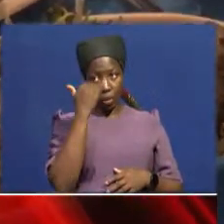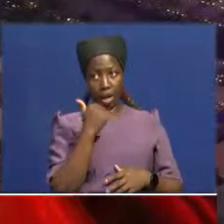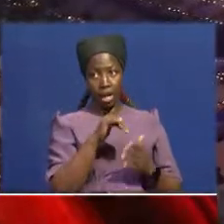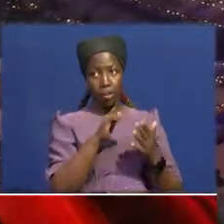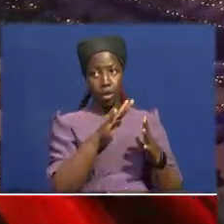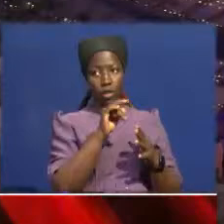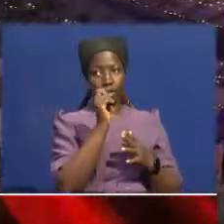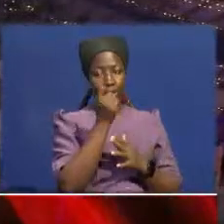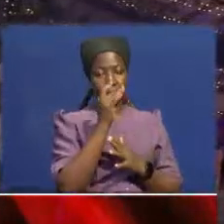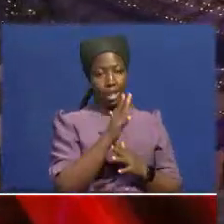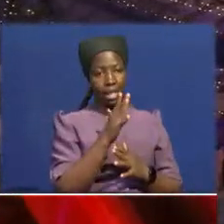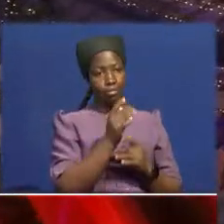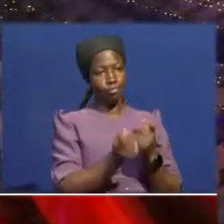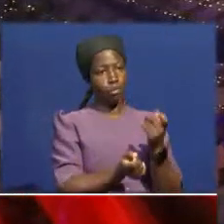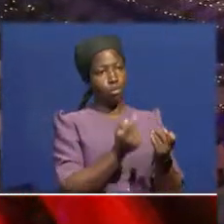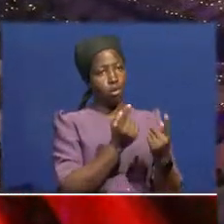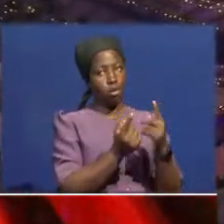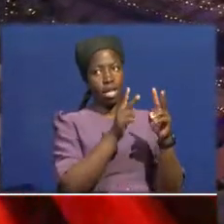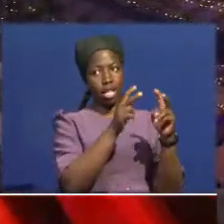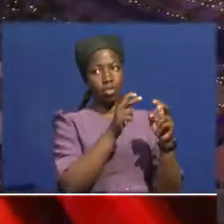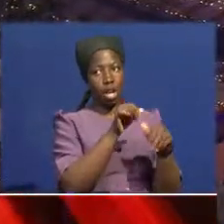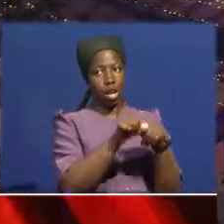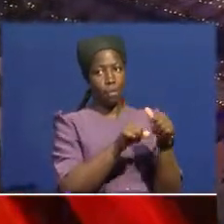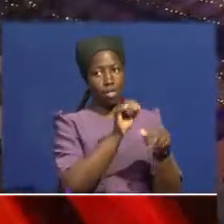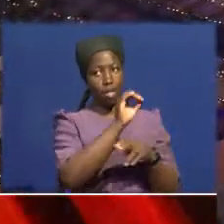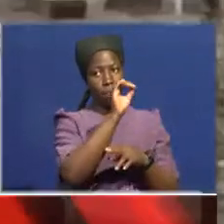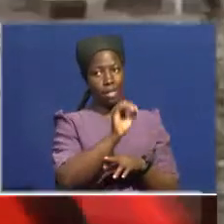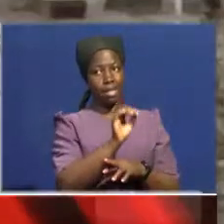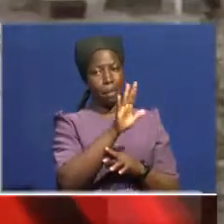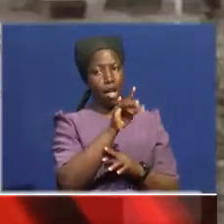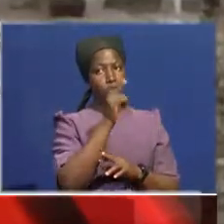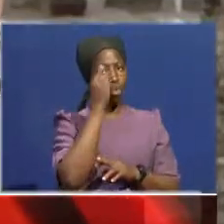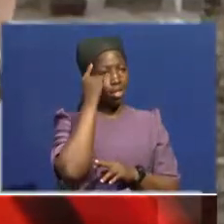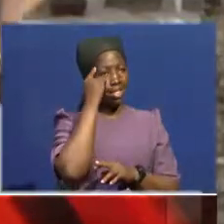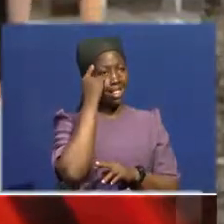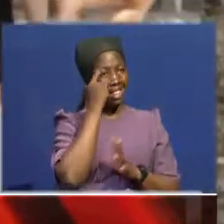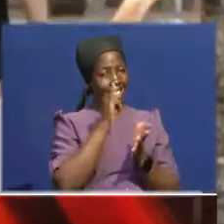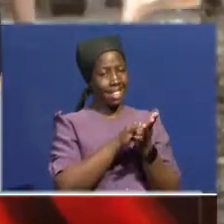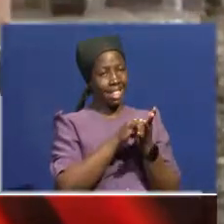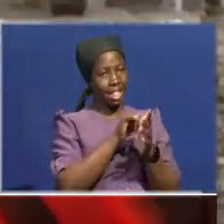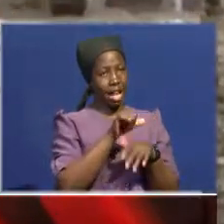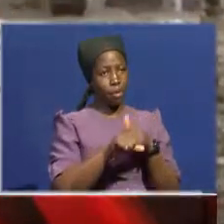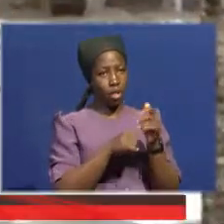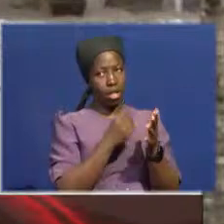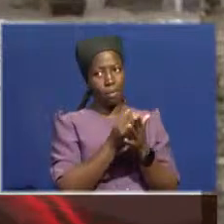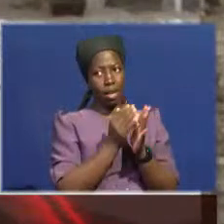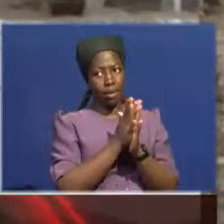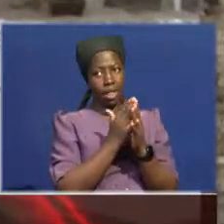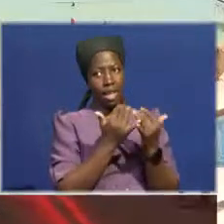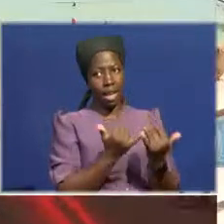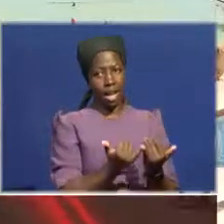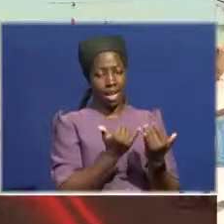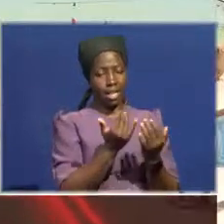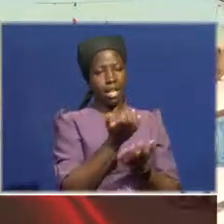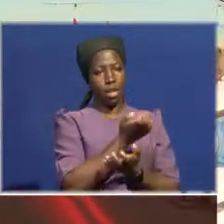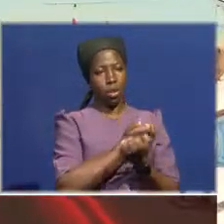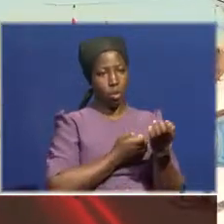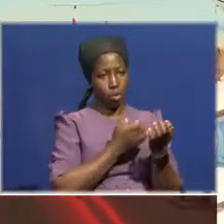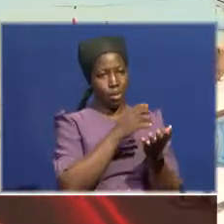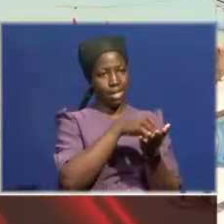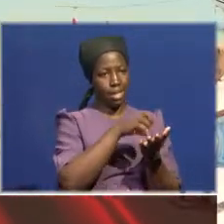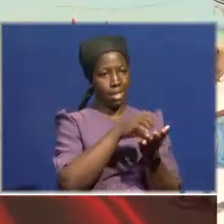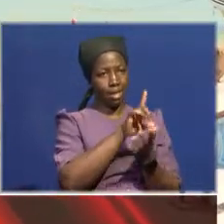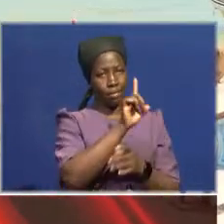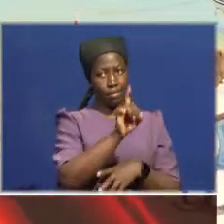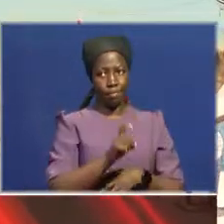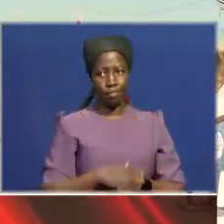Kenyans normally raise is the rates that you provide, so do you consider that in mind, especially with the current economic status? Yes, we